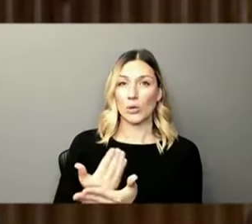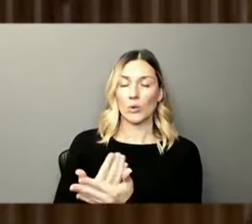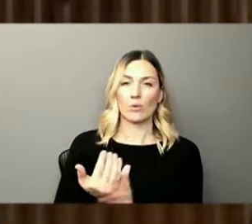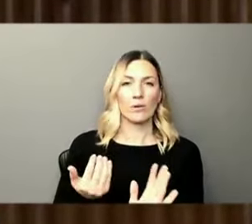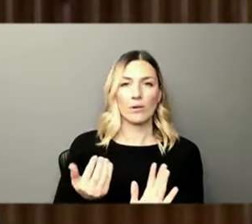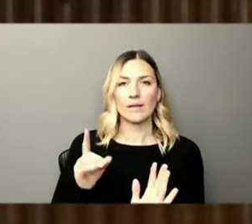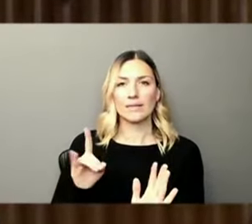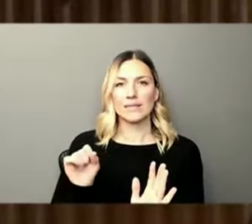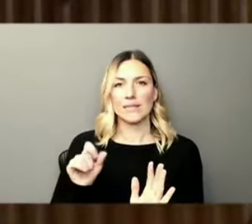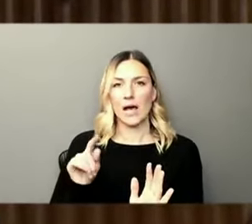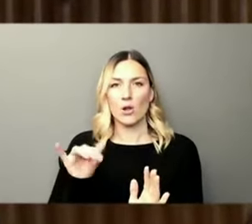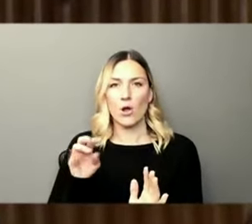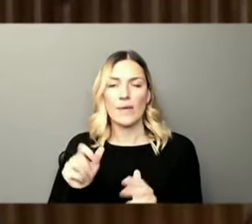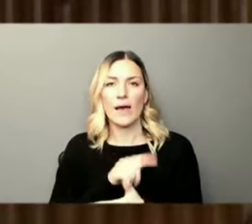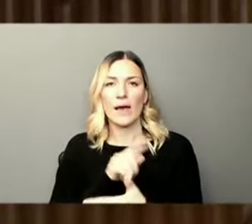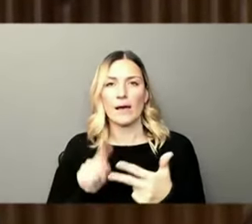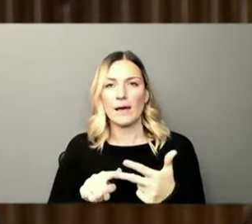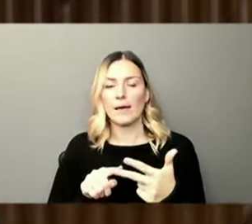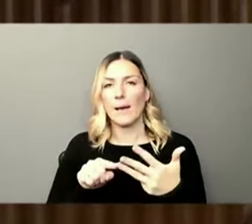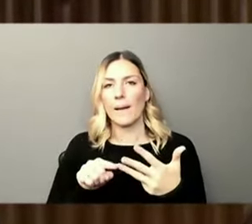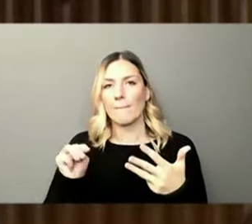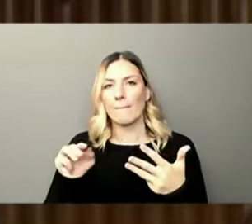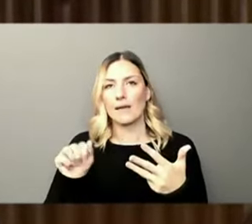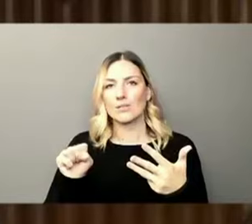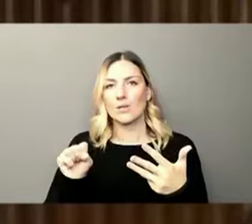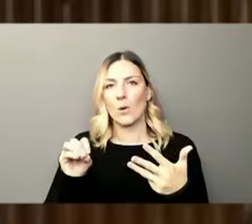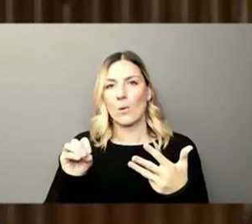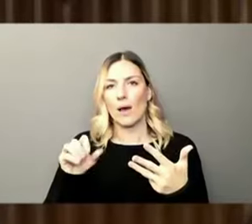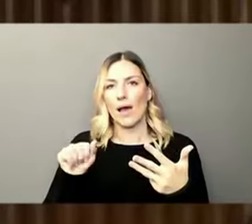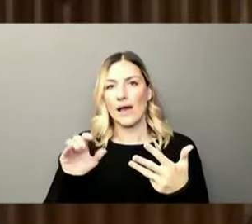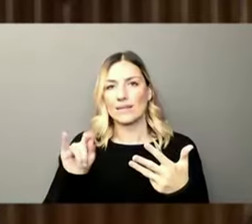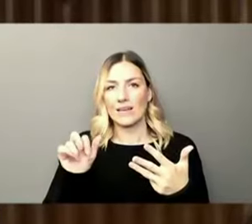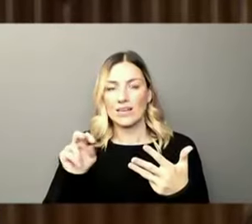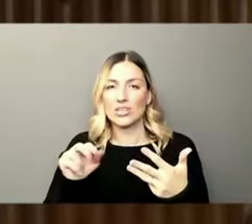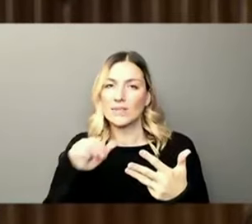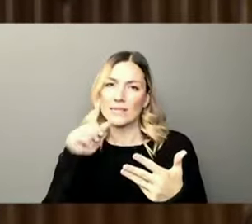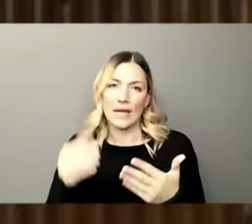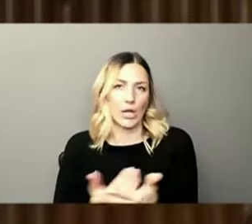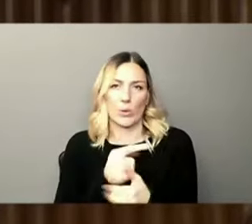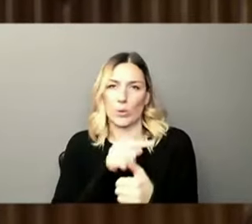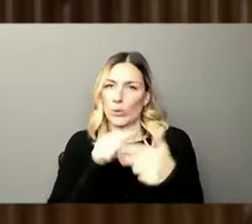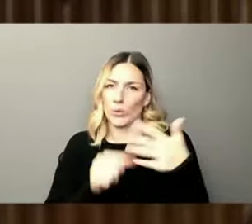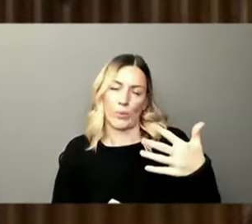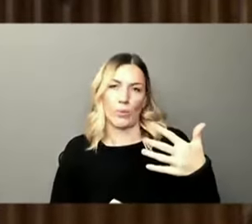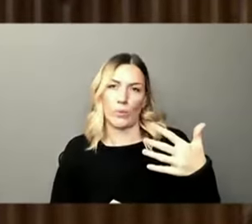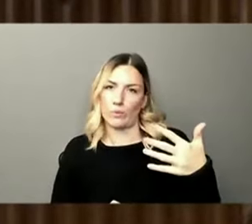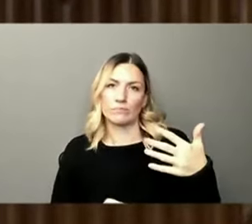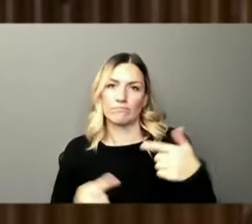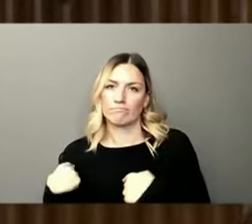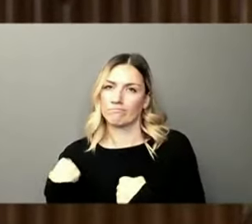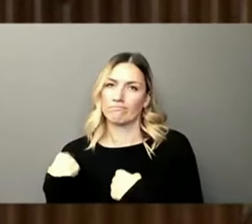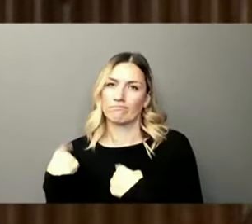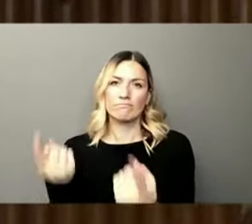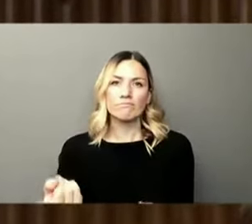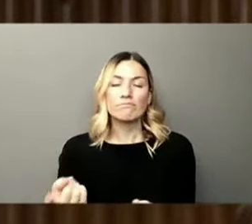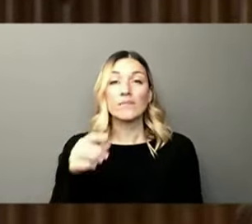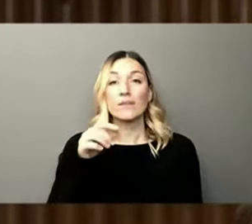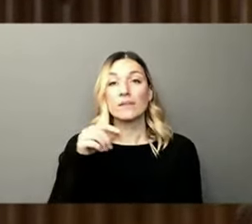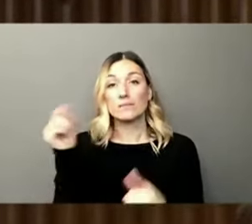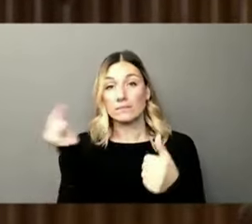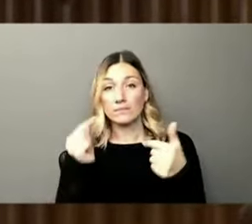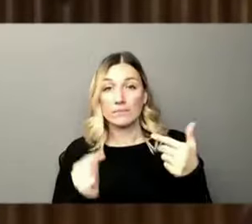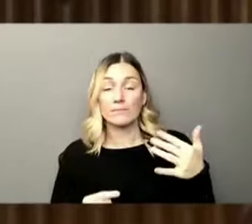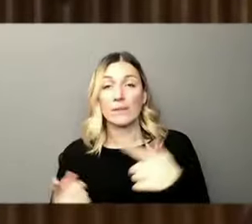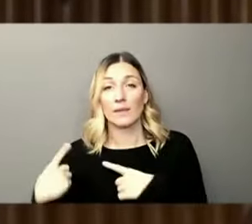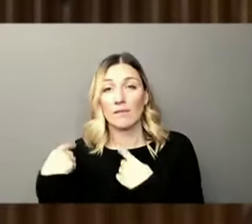new. Mast cell activation is not new. And those conditions have historically been